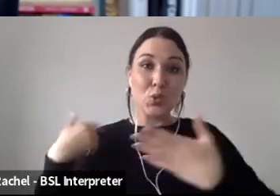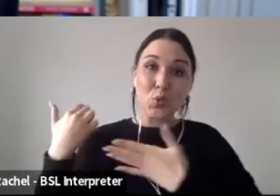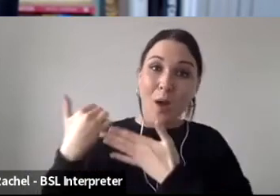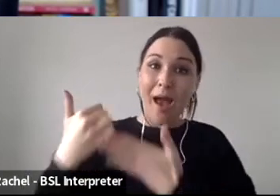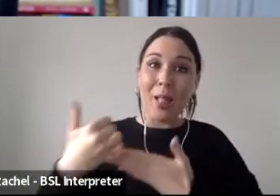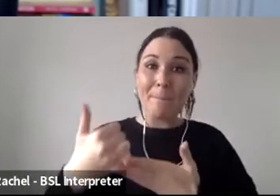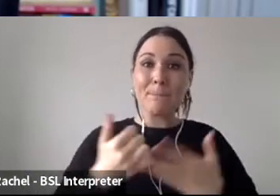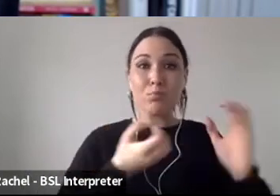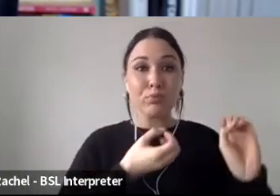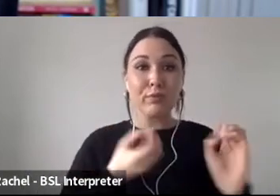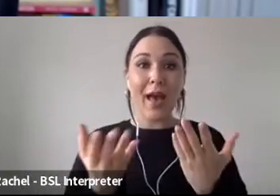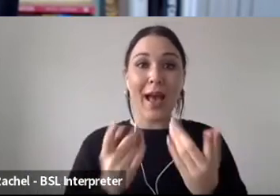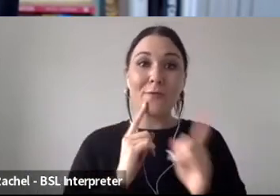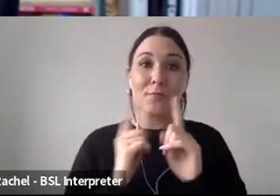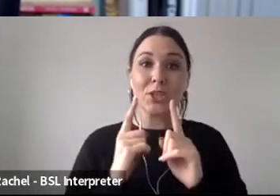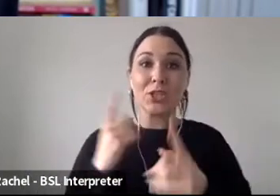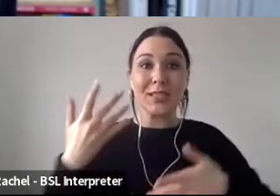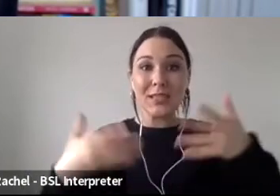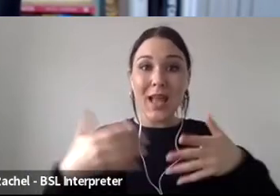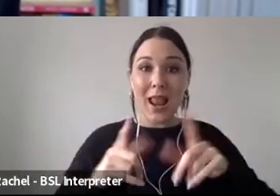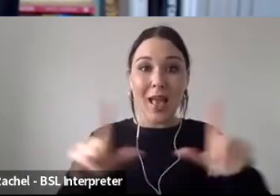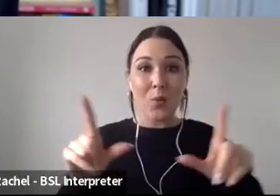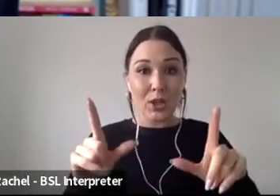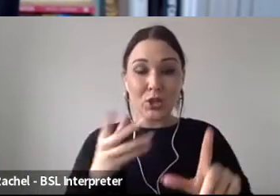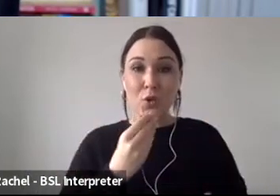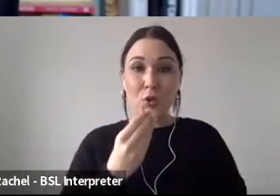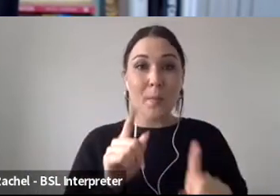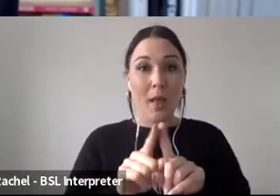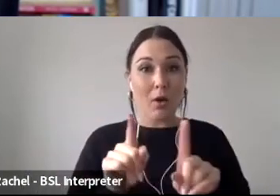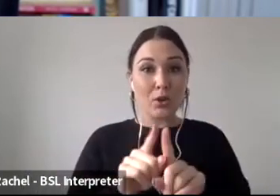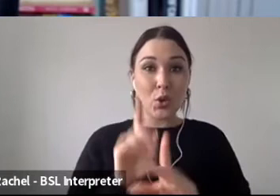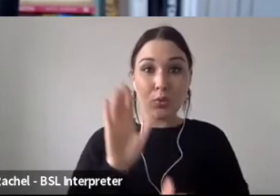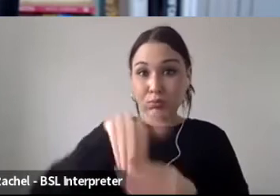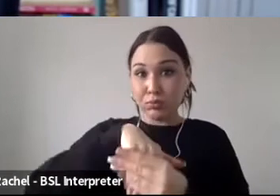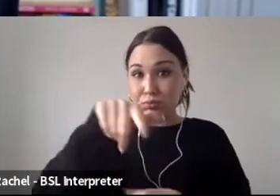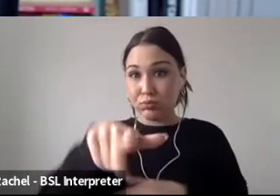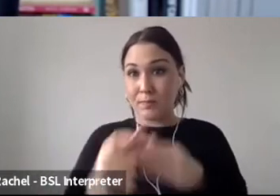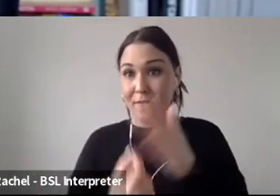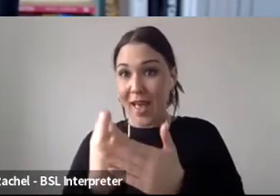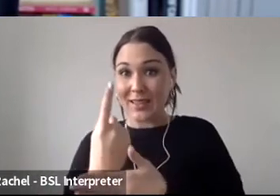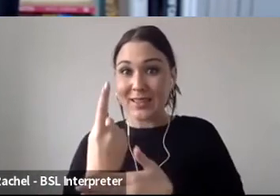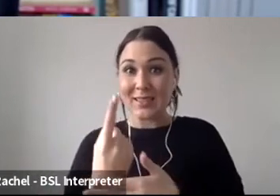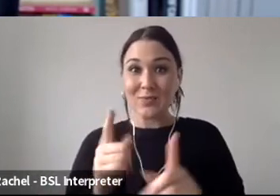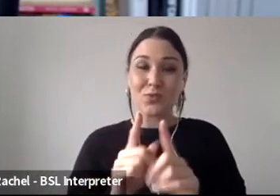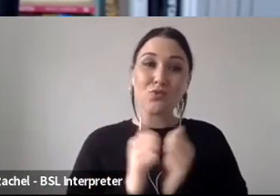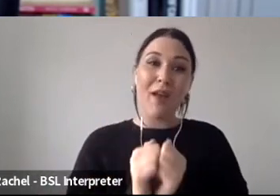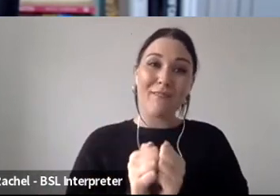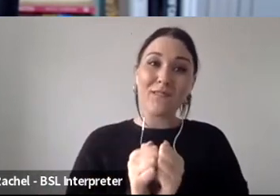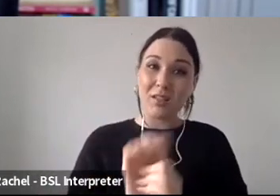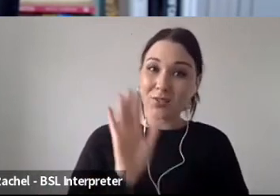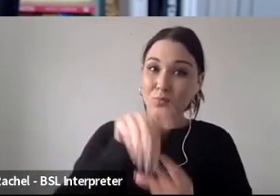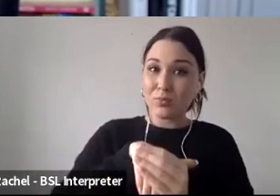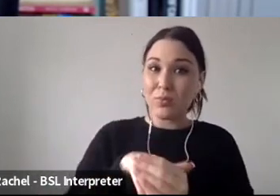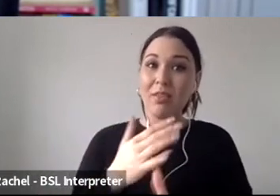health information, particularly for sign language users, but really interested in taking part in events like this too. So very grateful for the chance to participate.